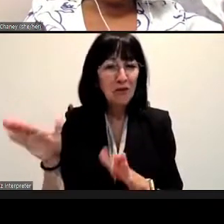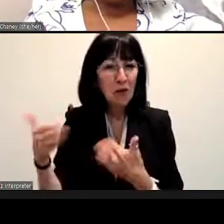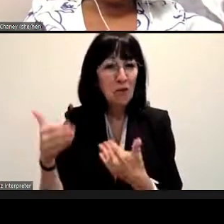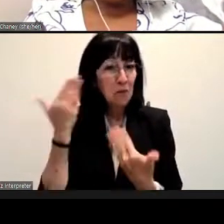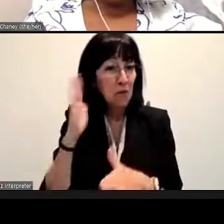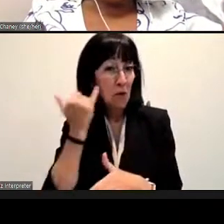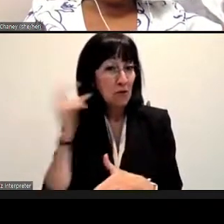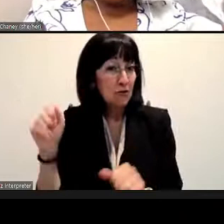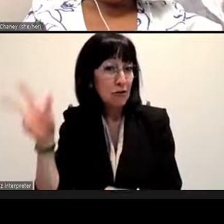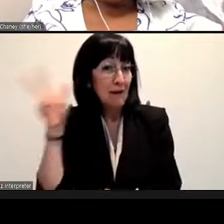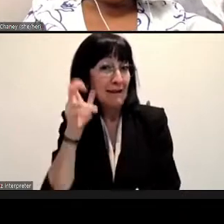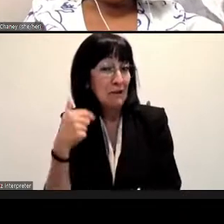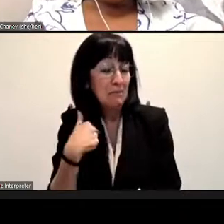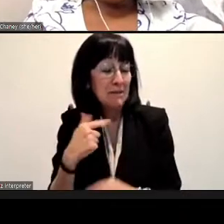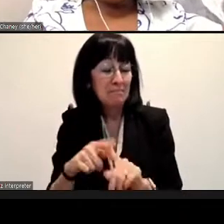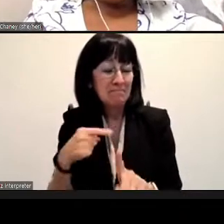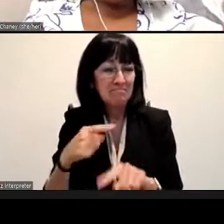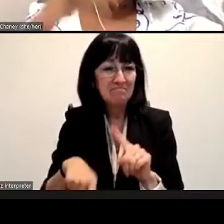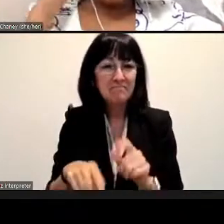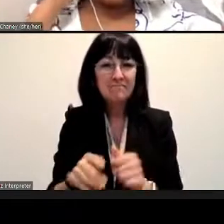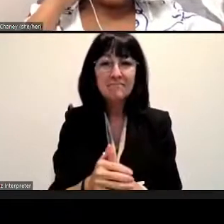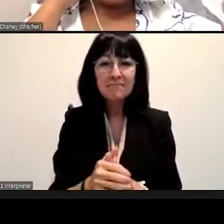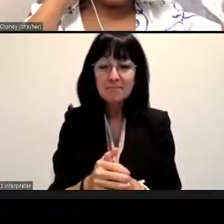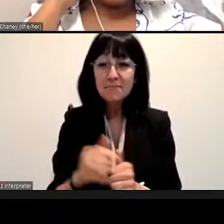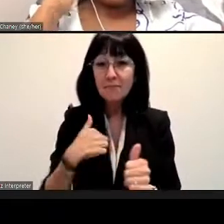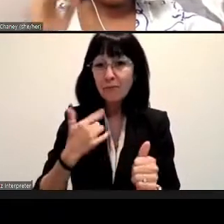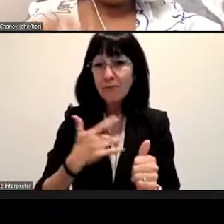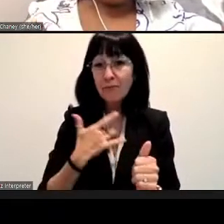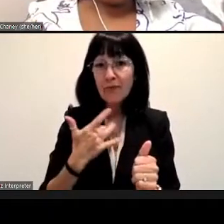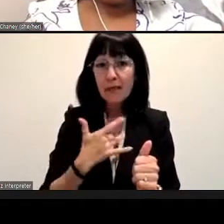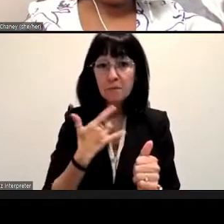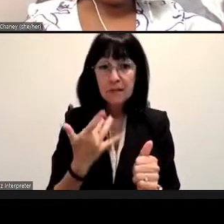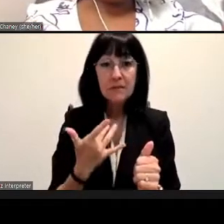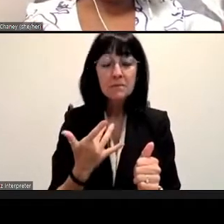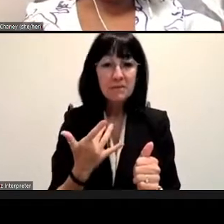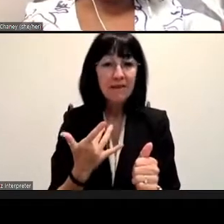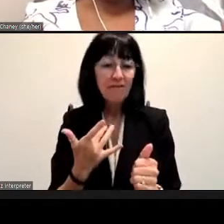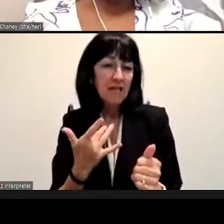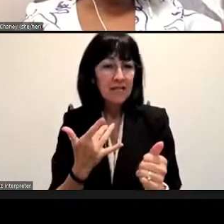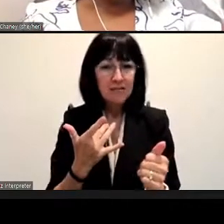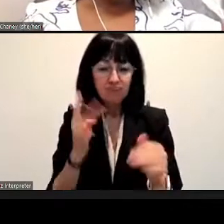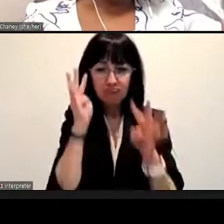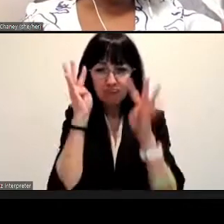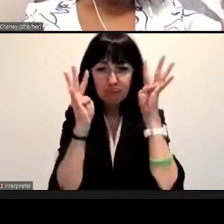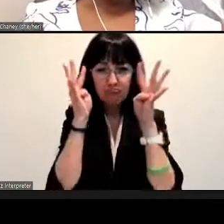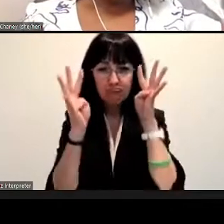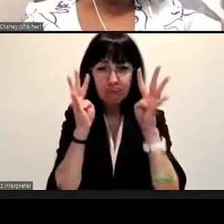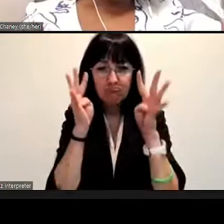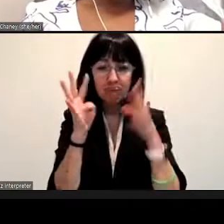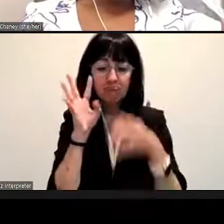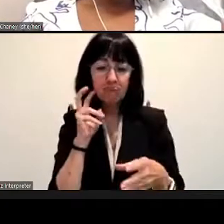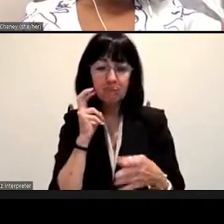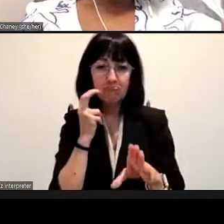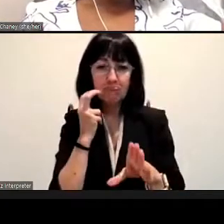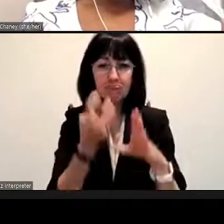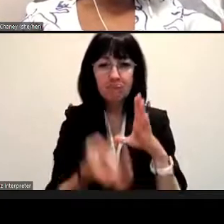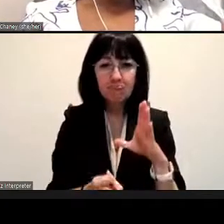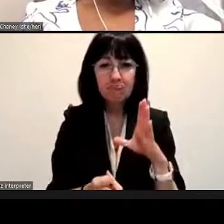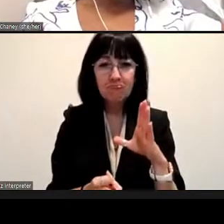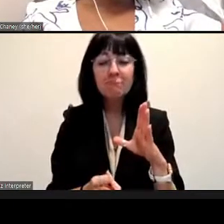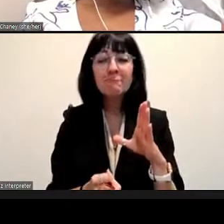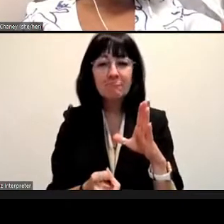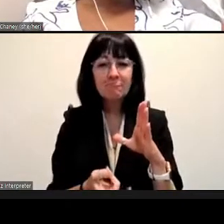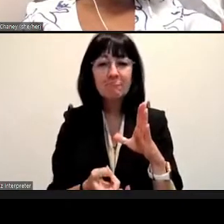can. I'm feeling very lighting designery this week. I got my first plot in on Monday after 21